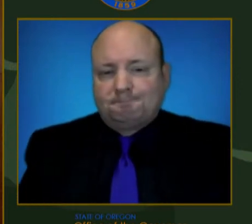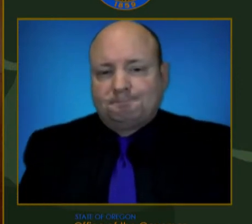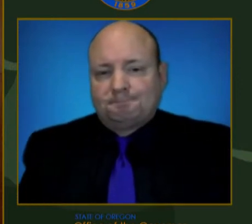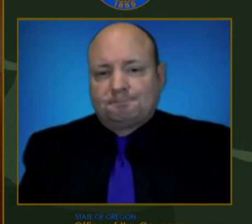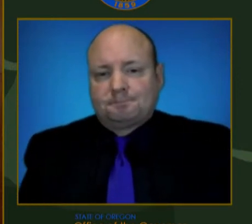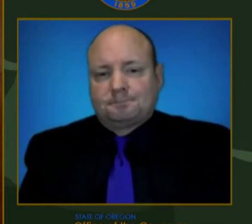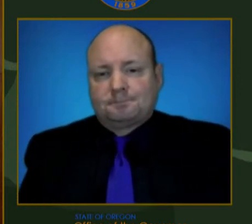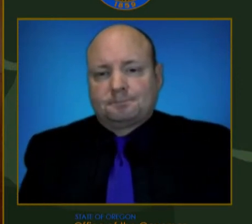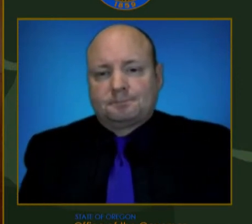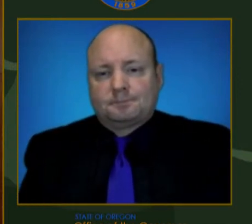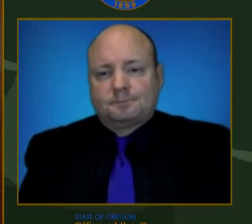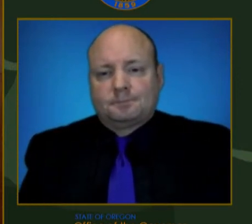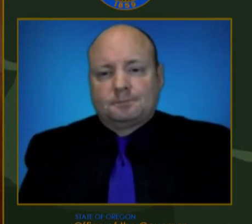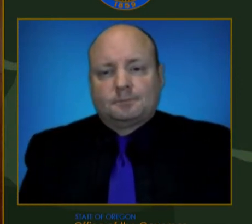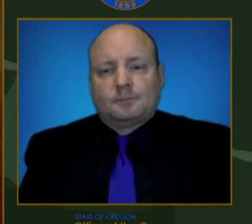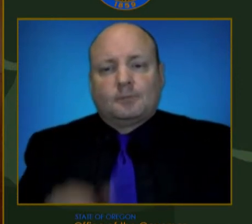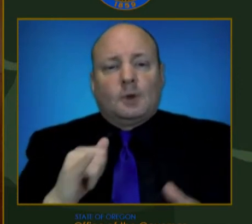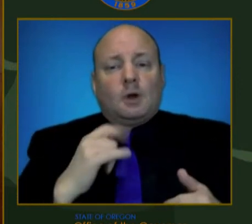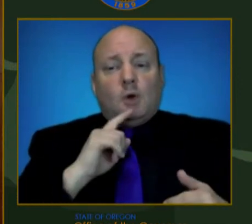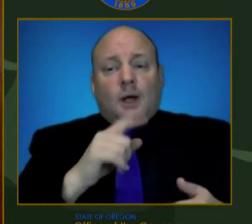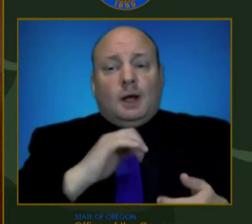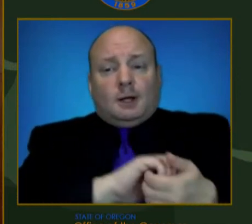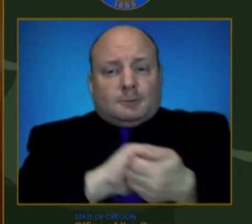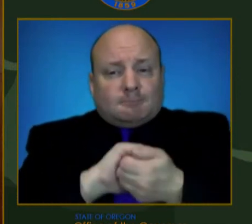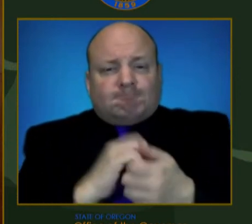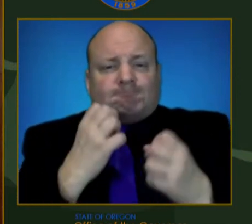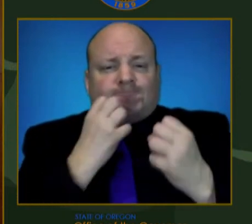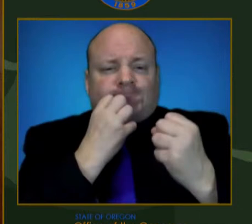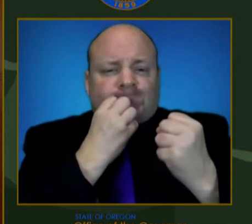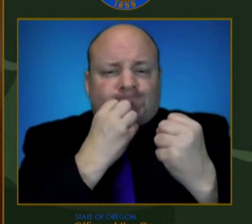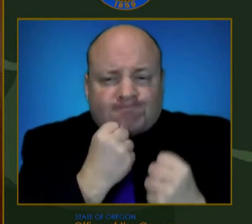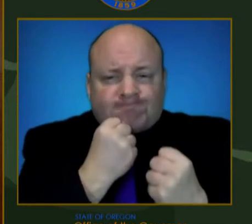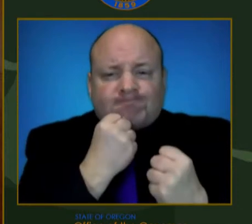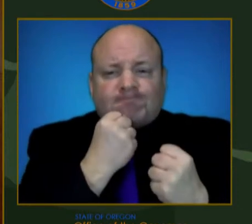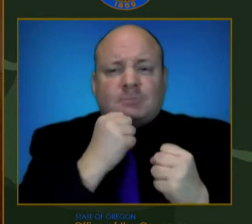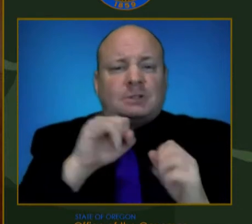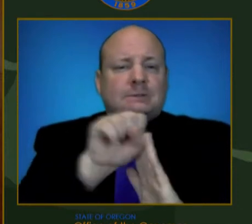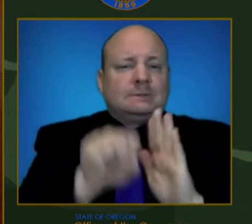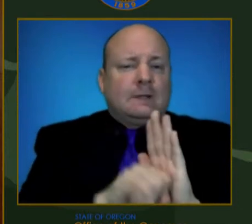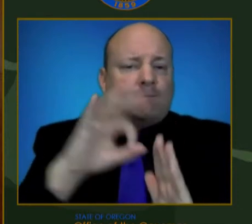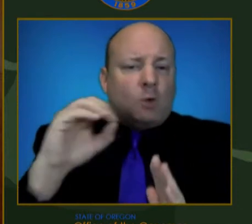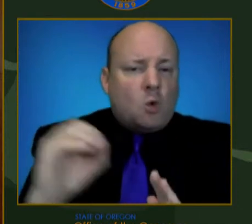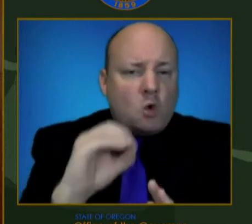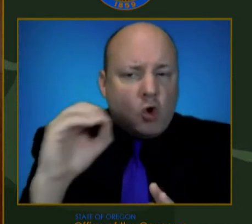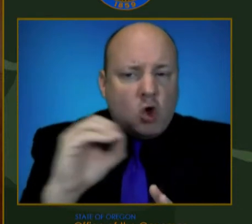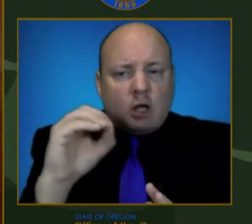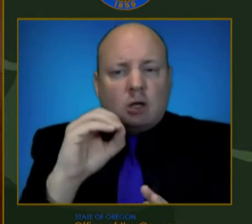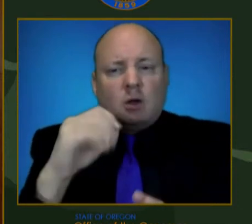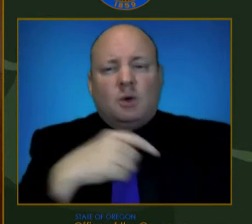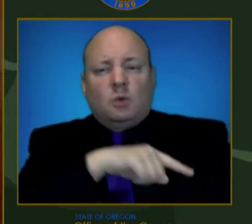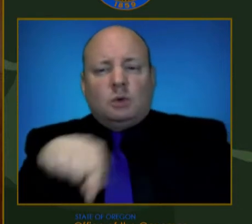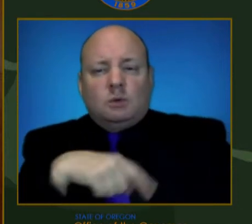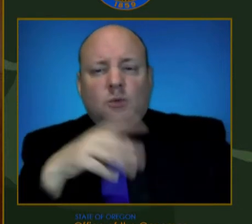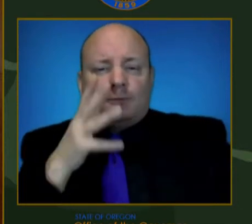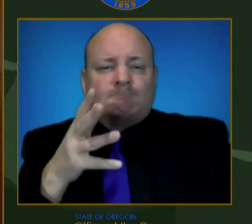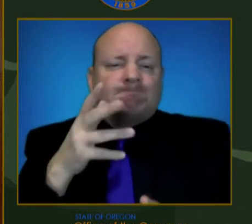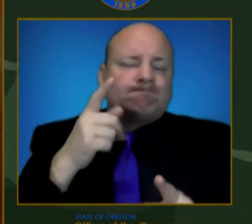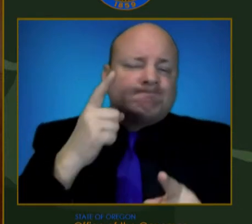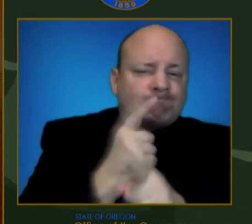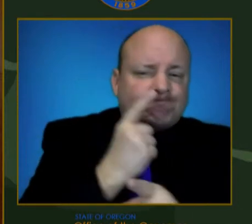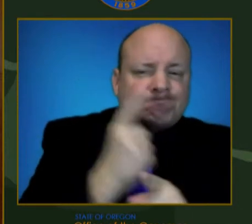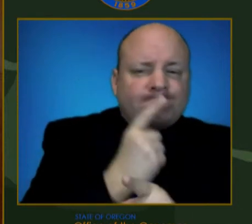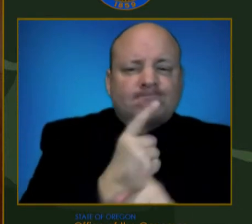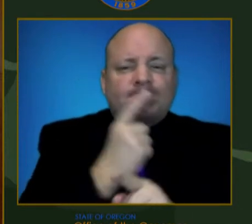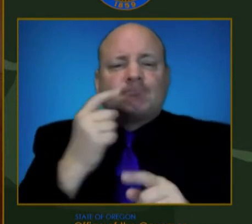Collaboration, a deep love for Oregon, and our collective determination to continue making our state a better place